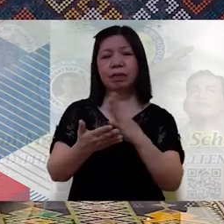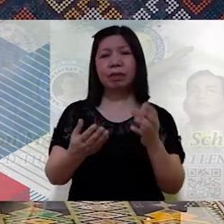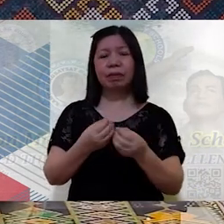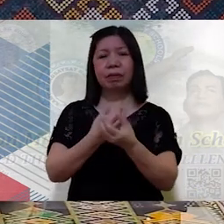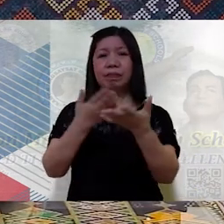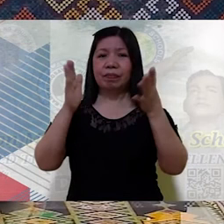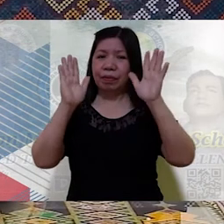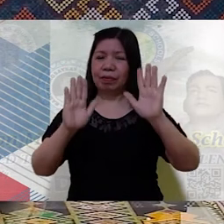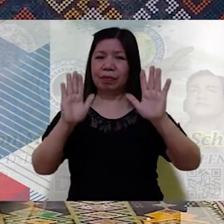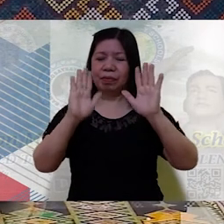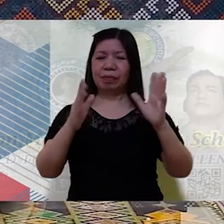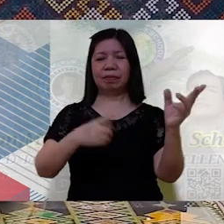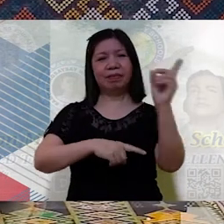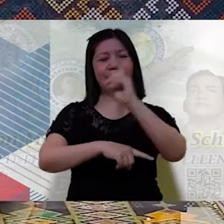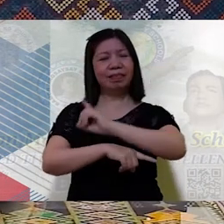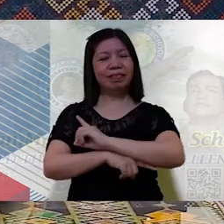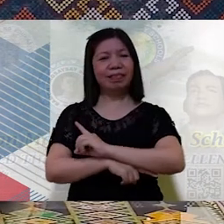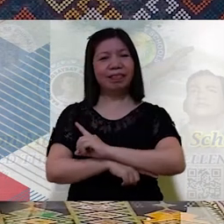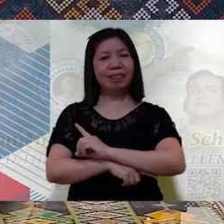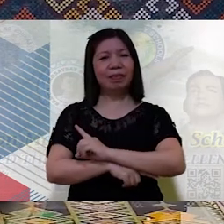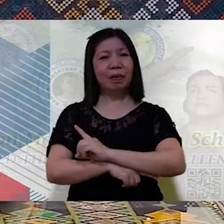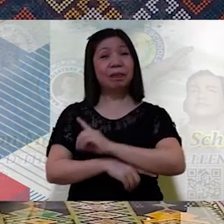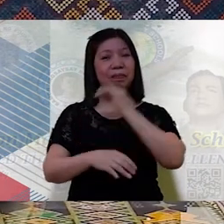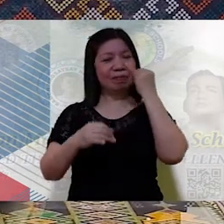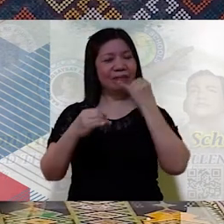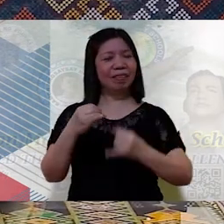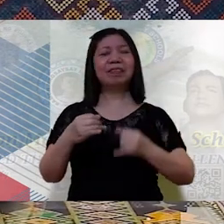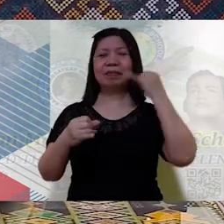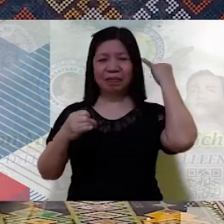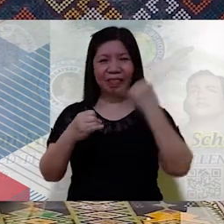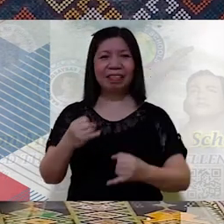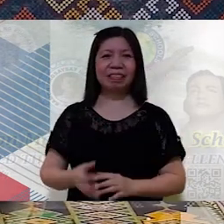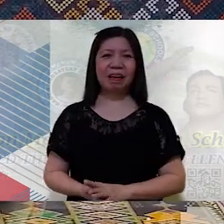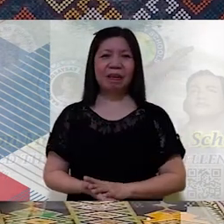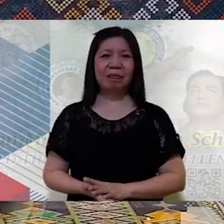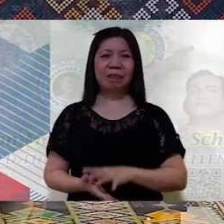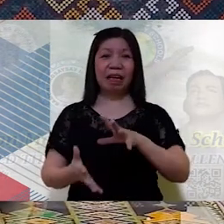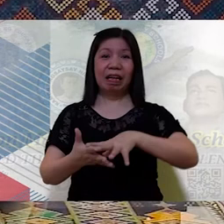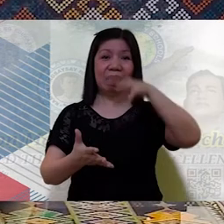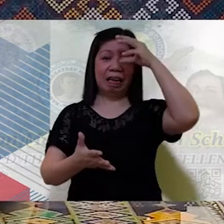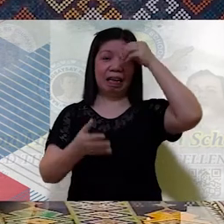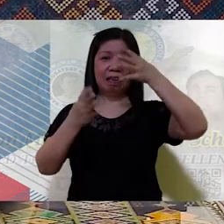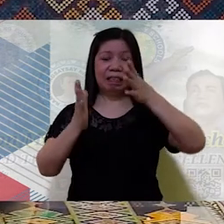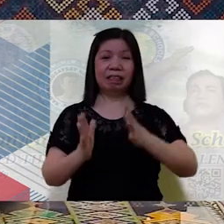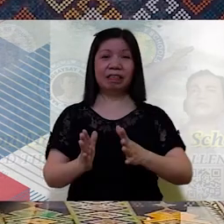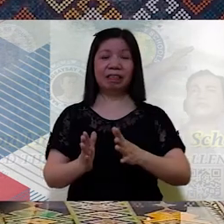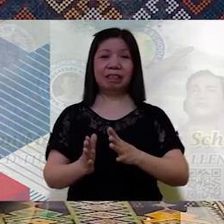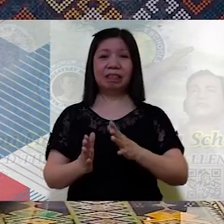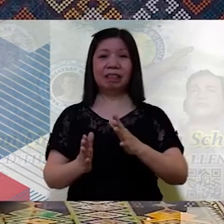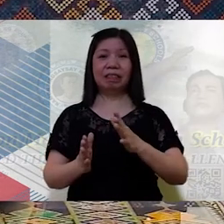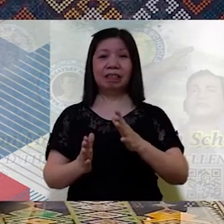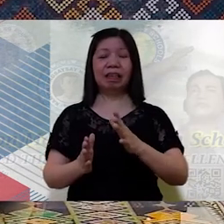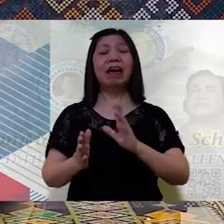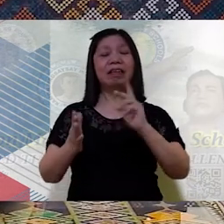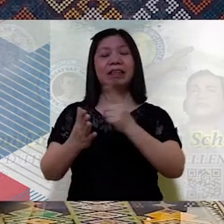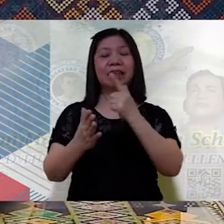this wonderful day wherein finally our learners are